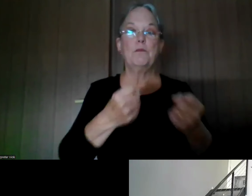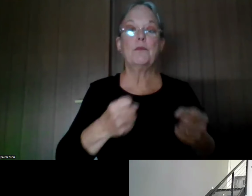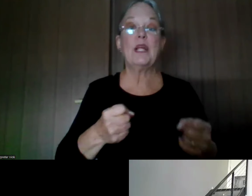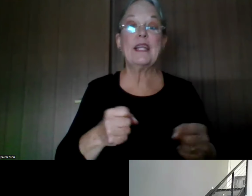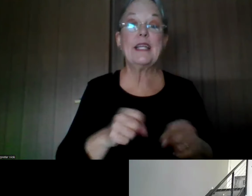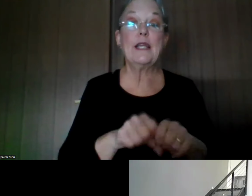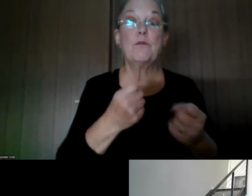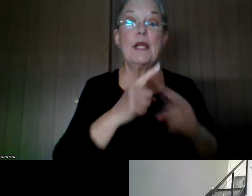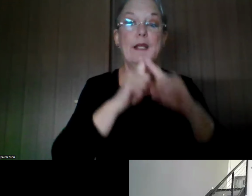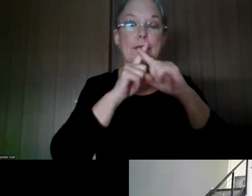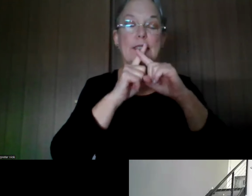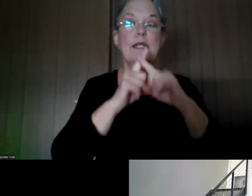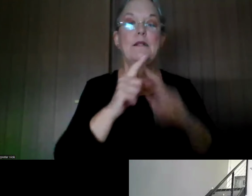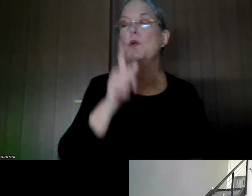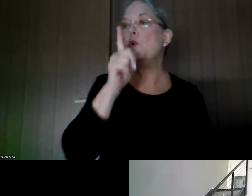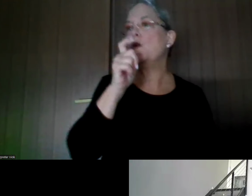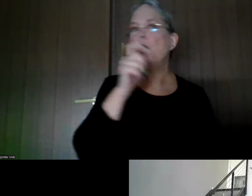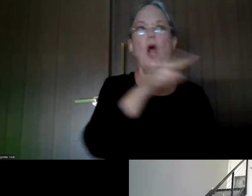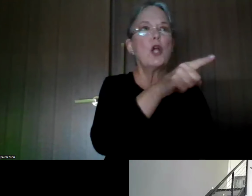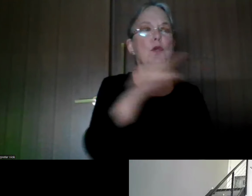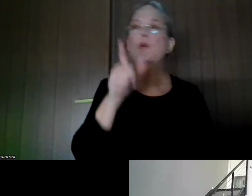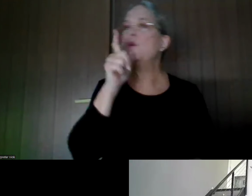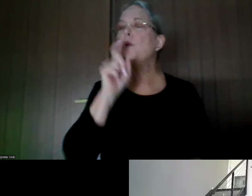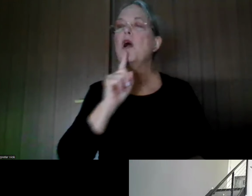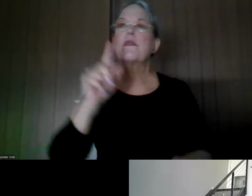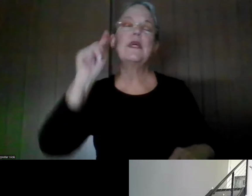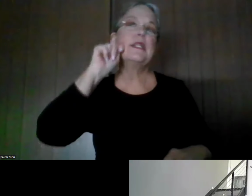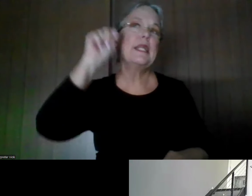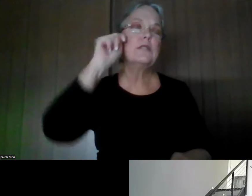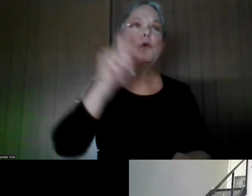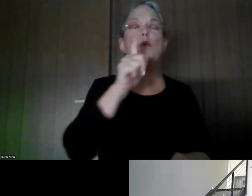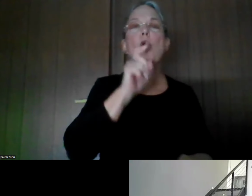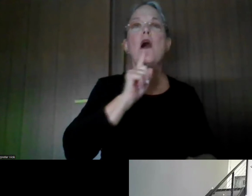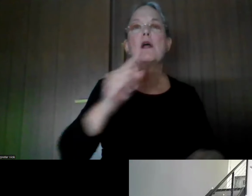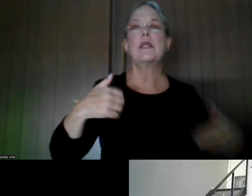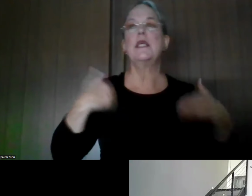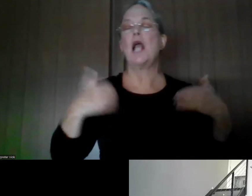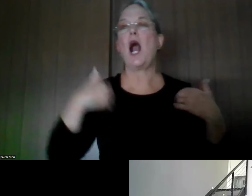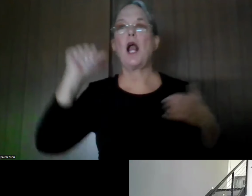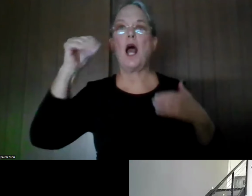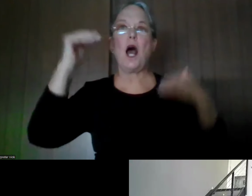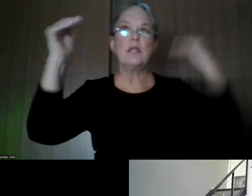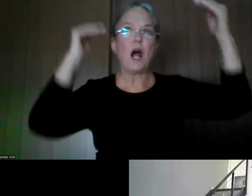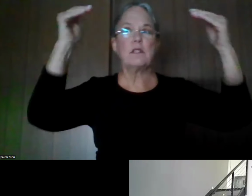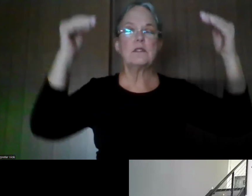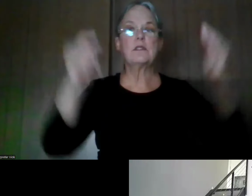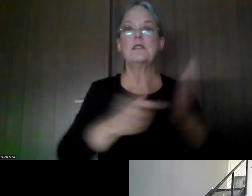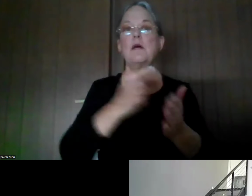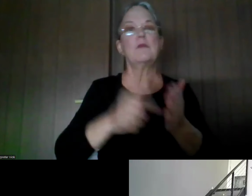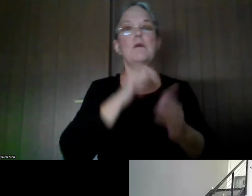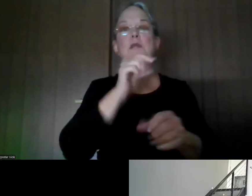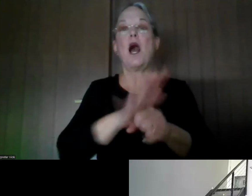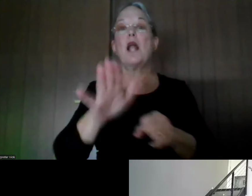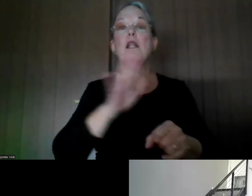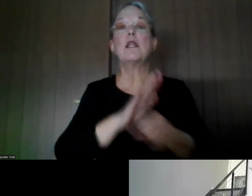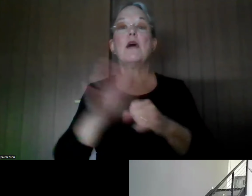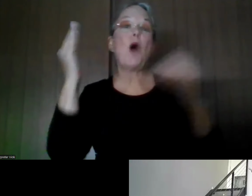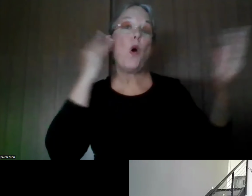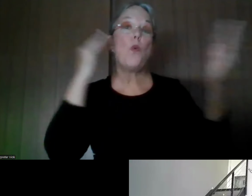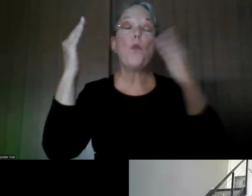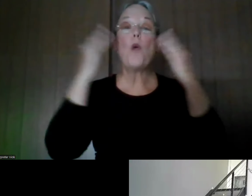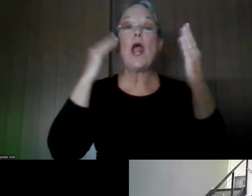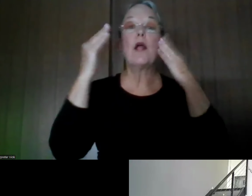are teenagers, who are young adults. I feel that sometimes there's not enough awareness that's being passed, and I feel like with